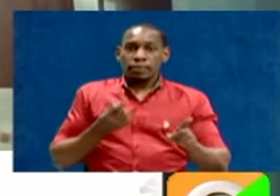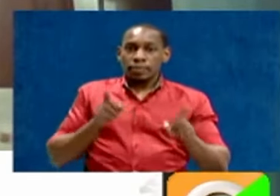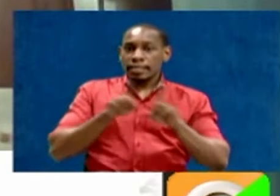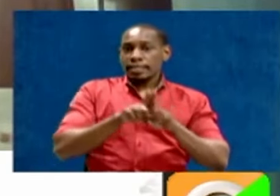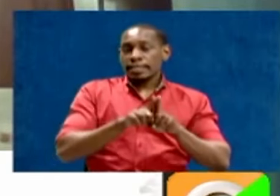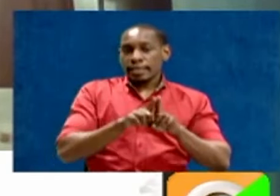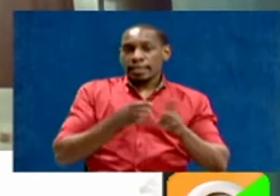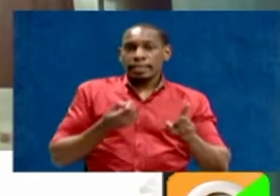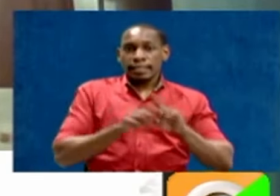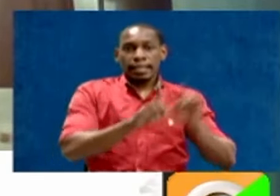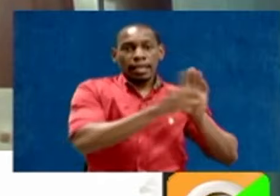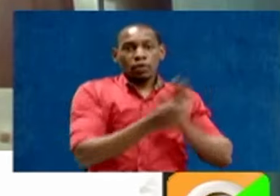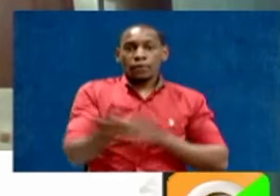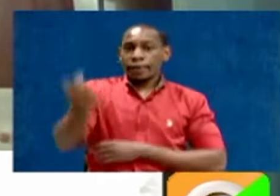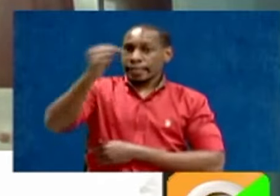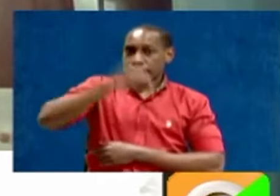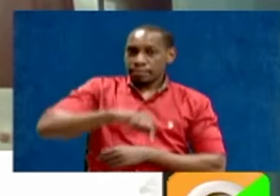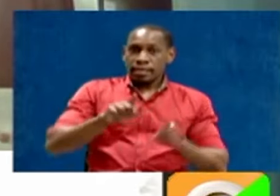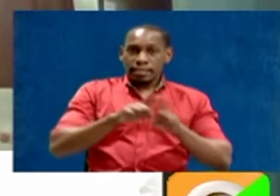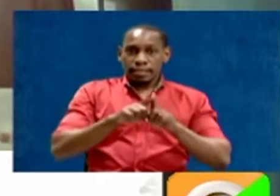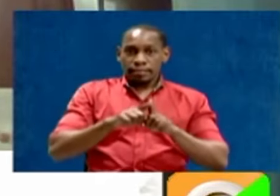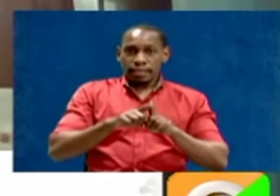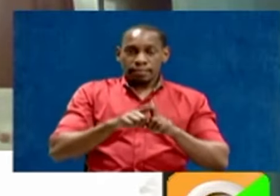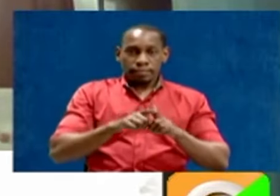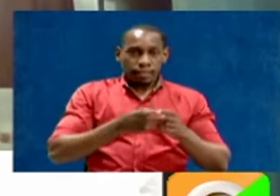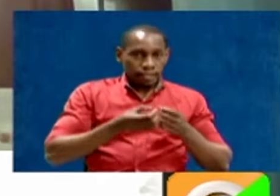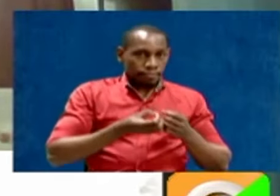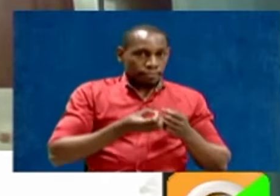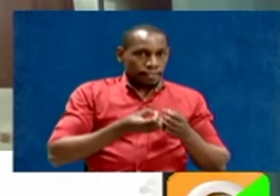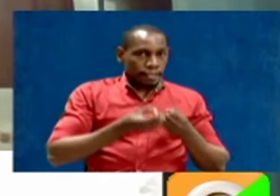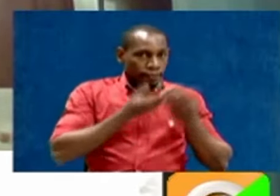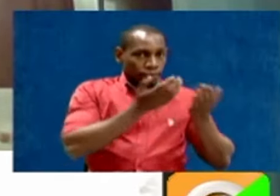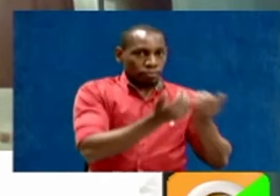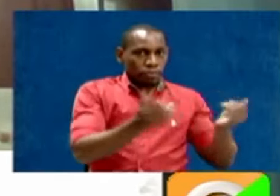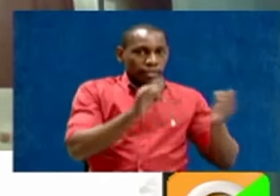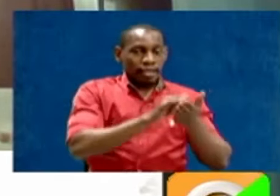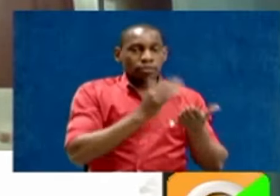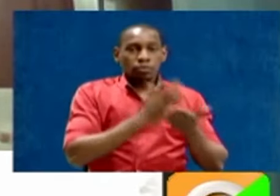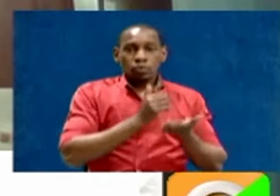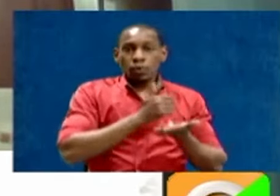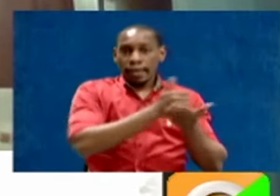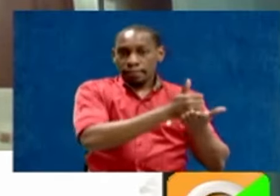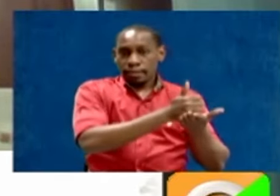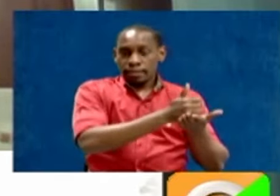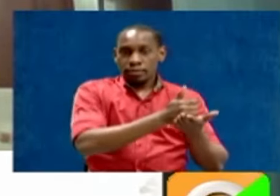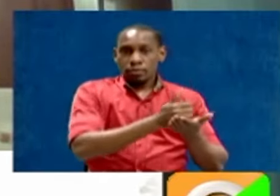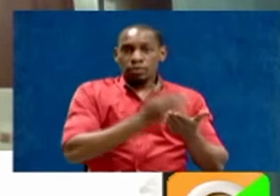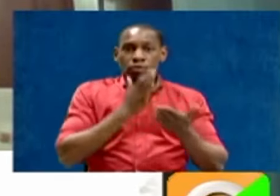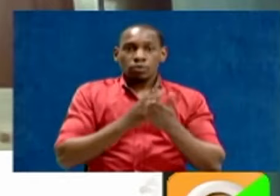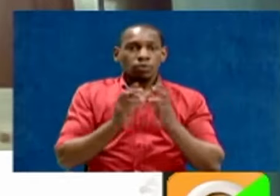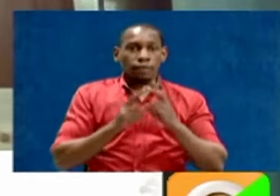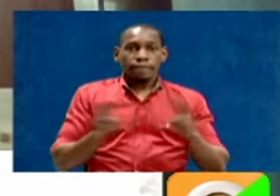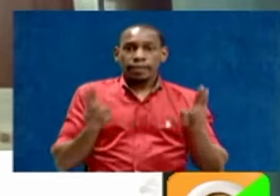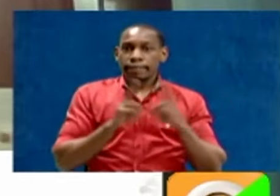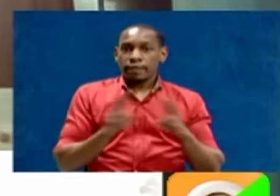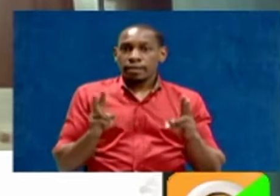sisters-in-law who came in and also brought the news to the children, and that helped a lot. I'm very, very